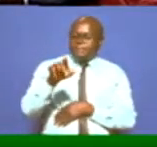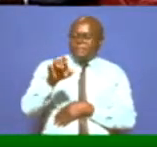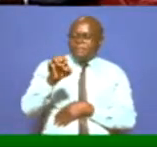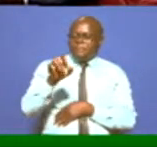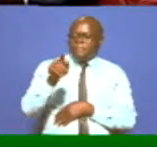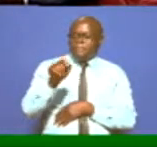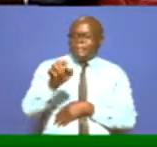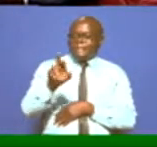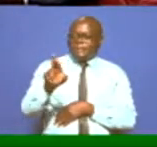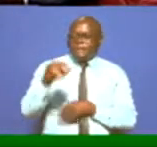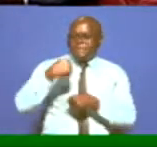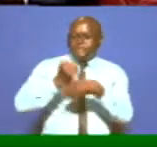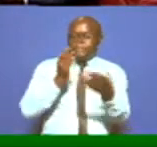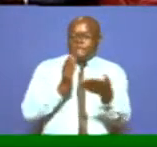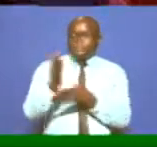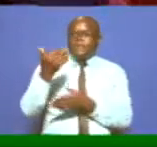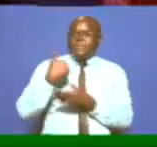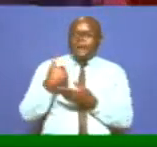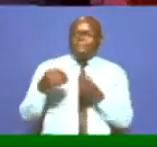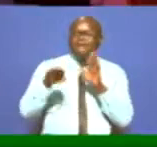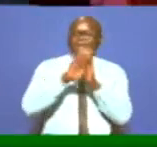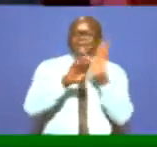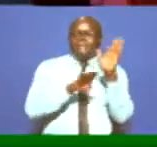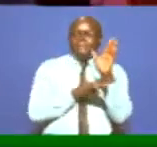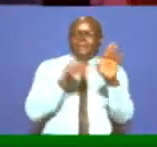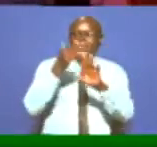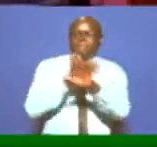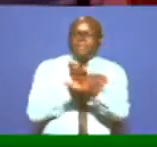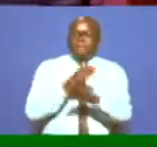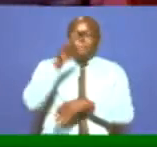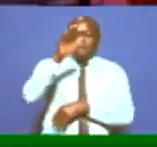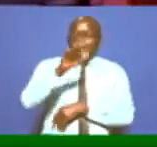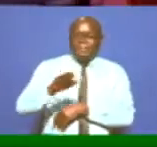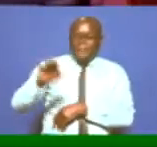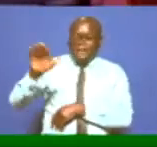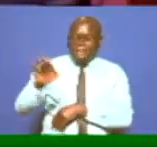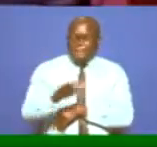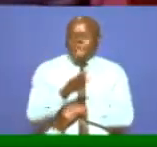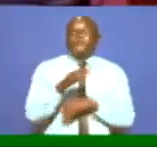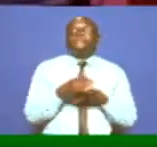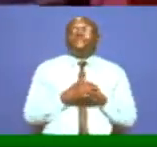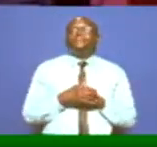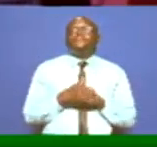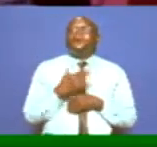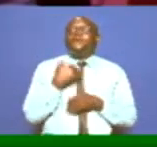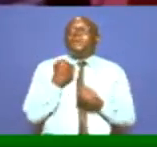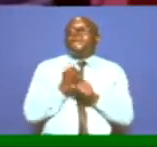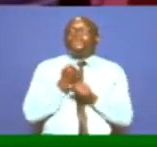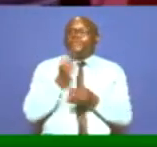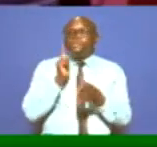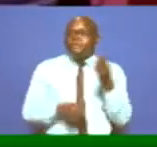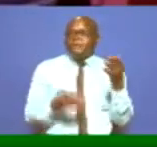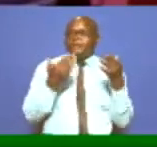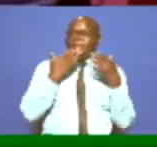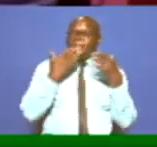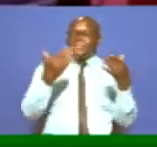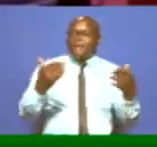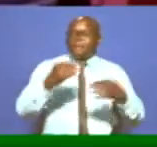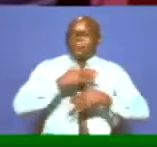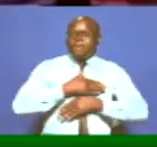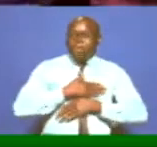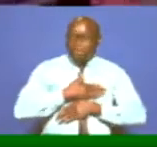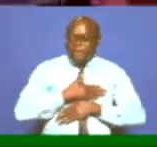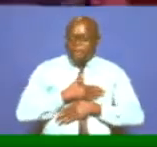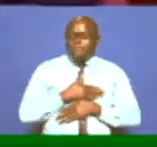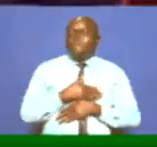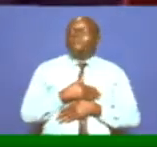making sure that we have this statement before the Parliament. I also want to thank Honorable Wangwe for accepting that